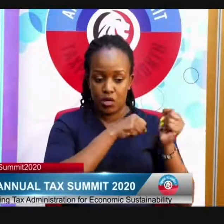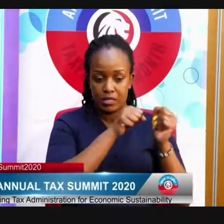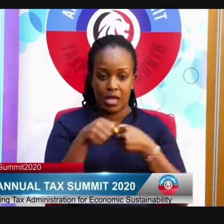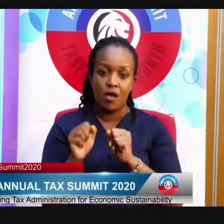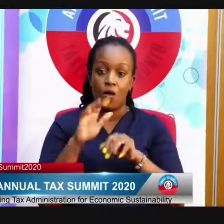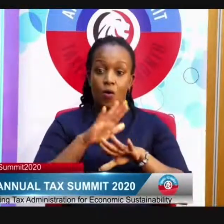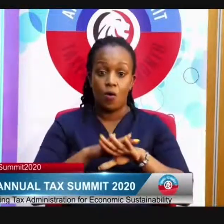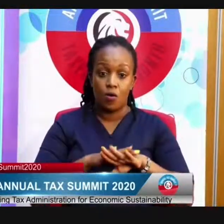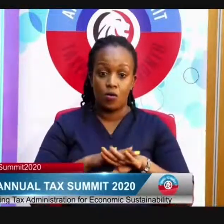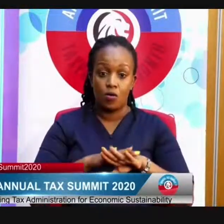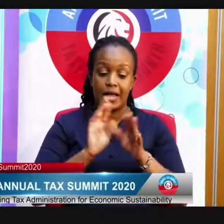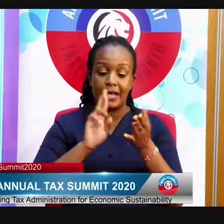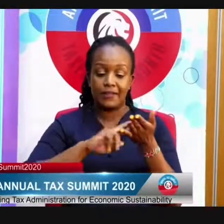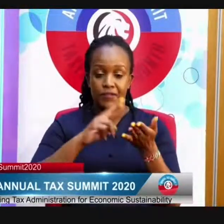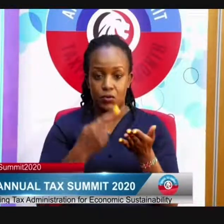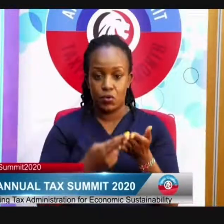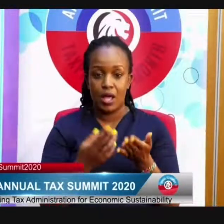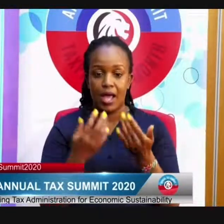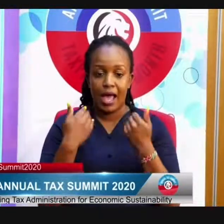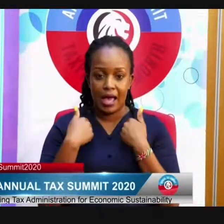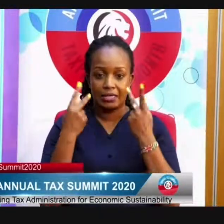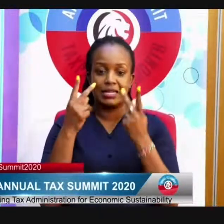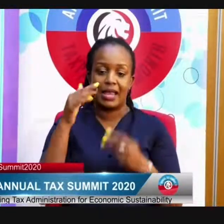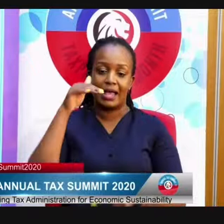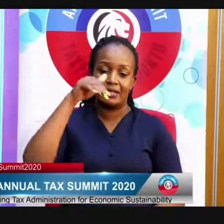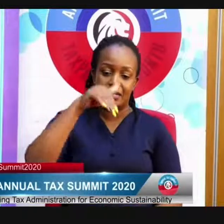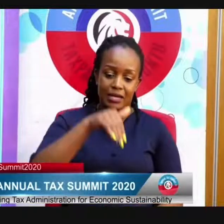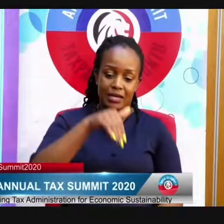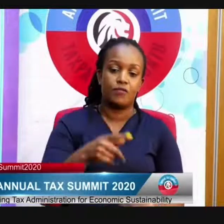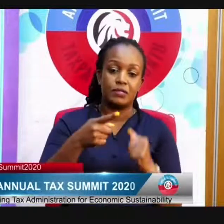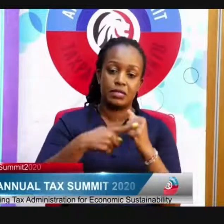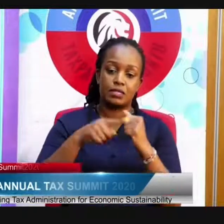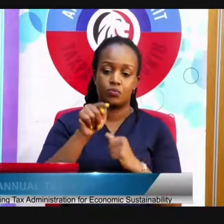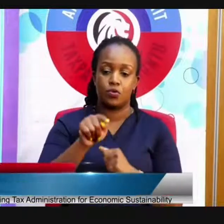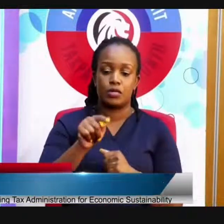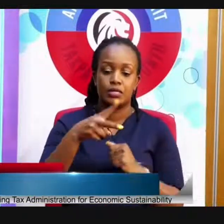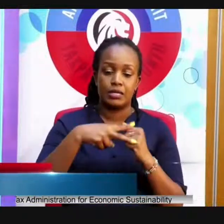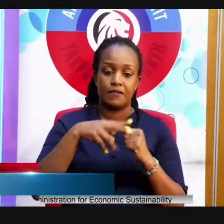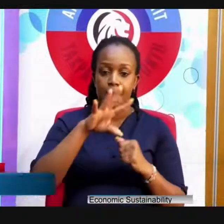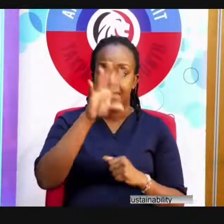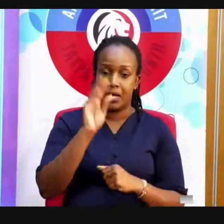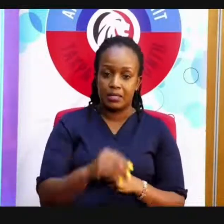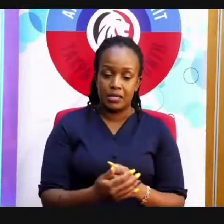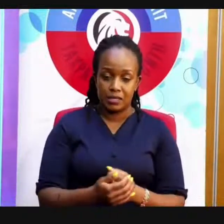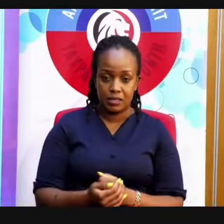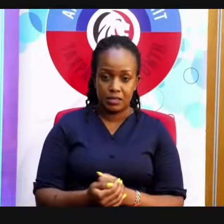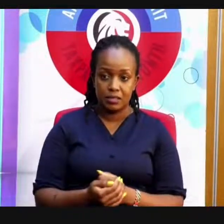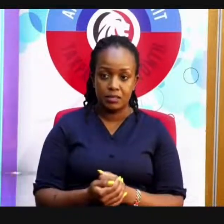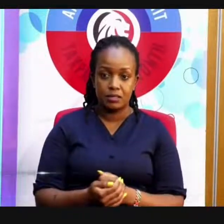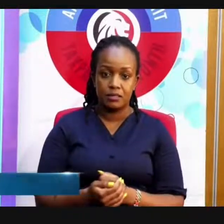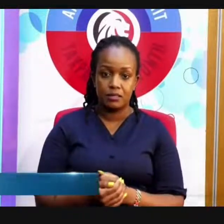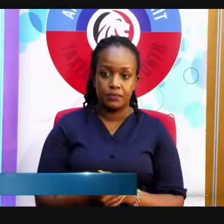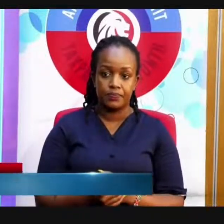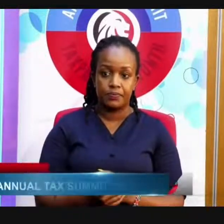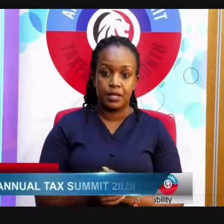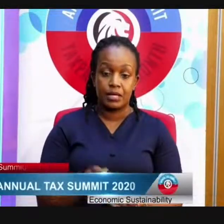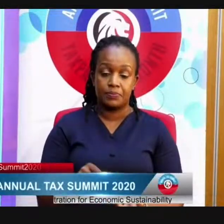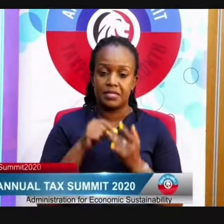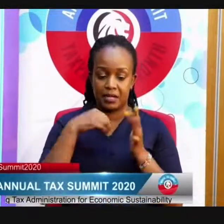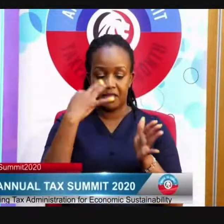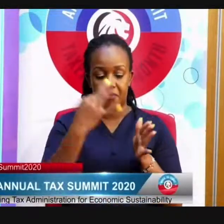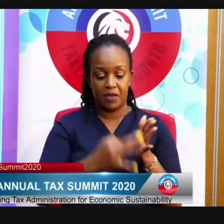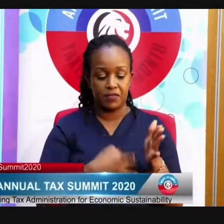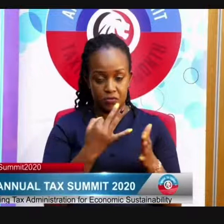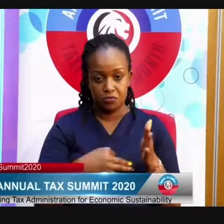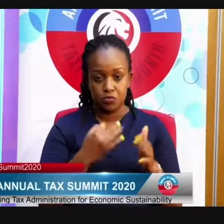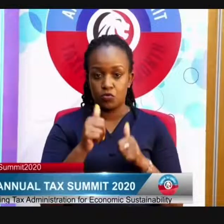has seen a decline of 6.7%, and again driven by manufacturing. As you would know, that during the hard